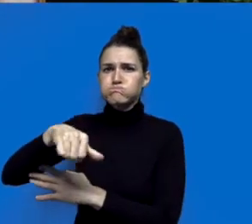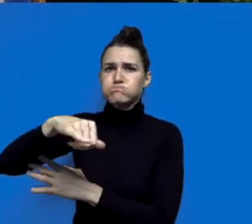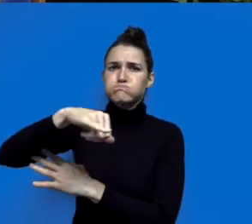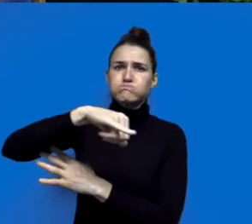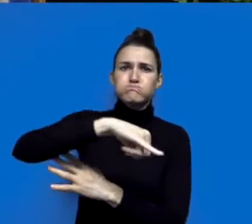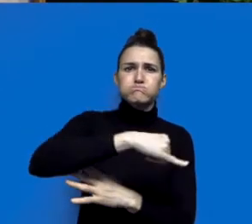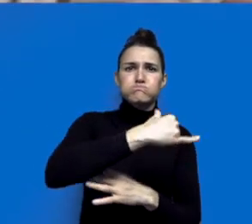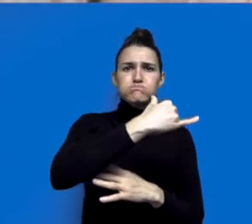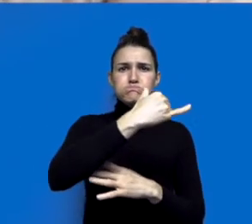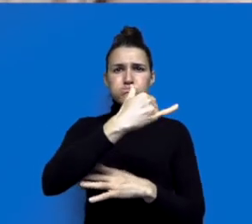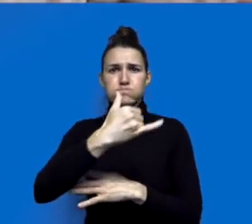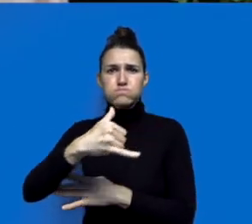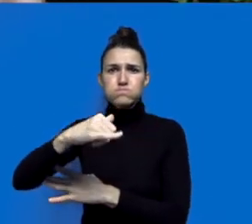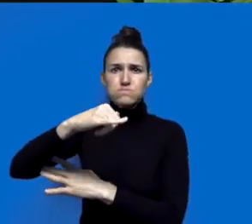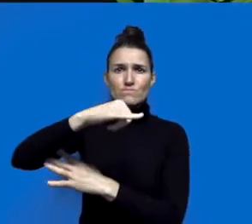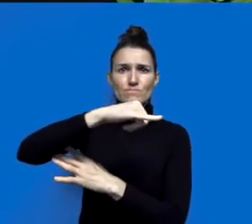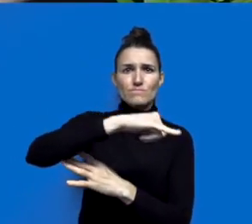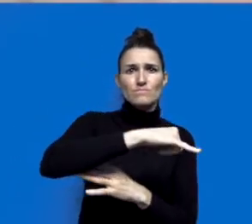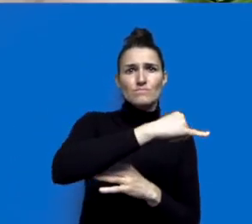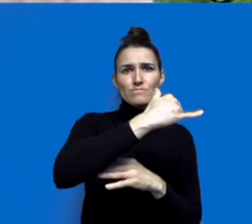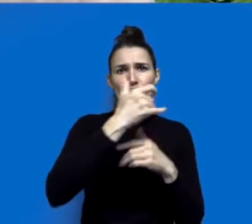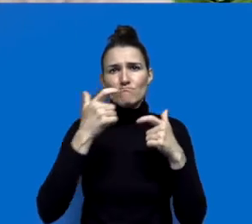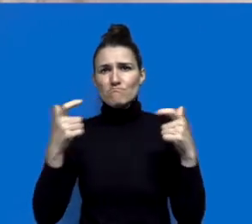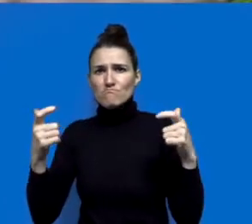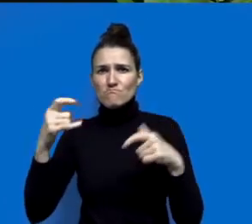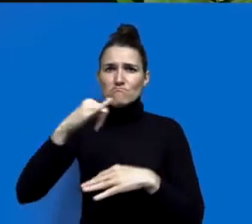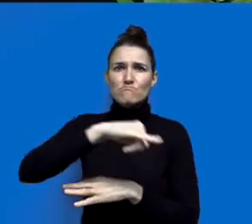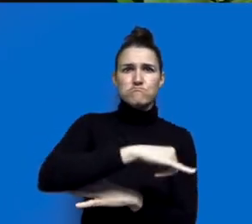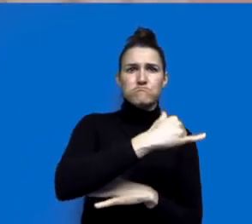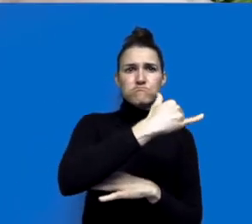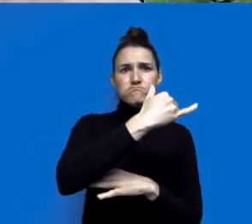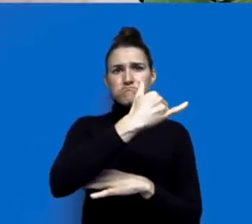spouting in the water. Humongous